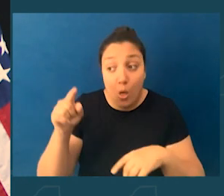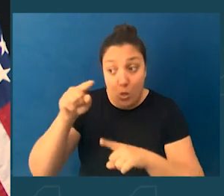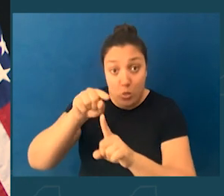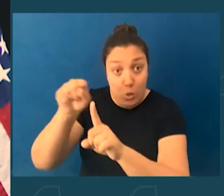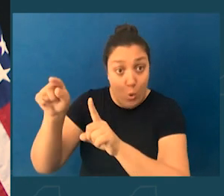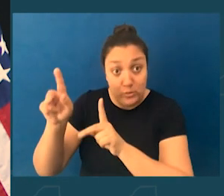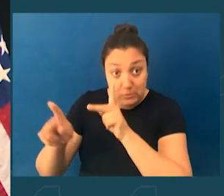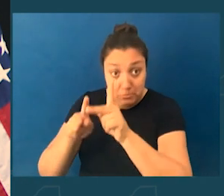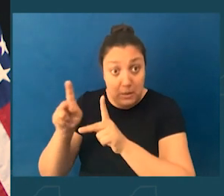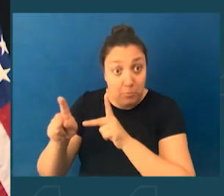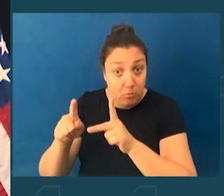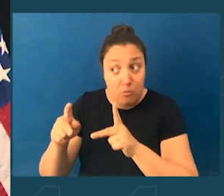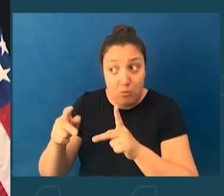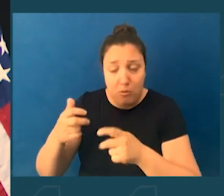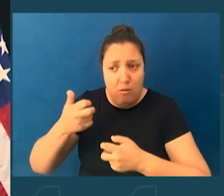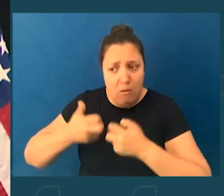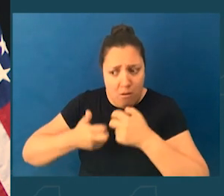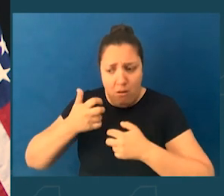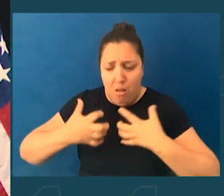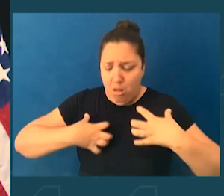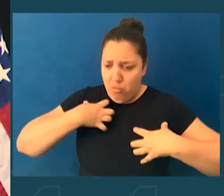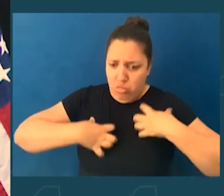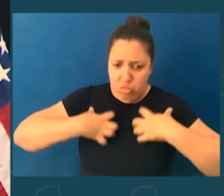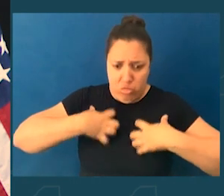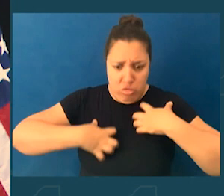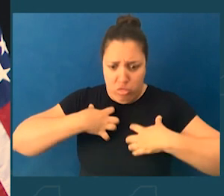and the support that they need.